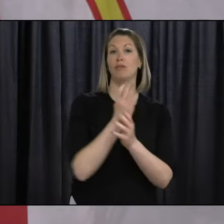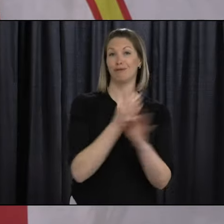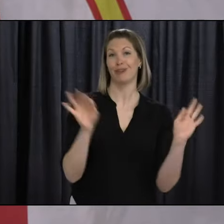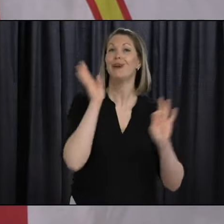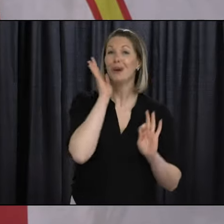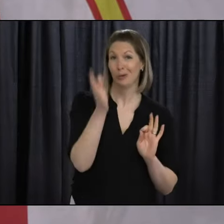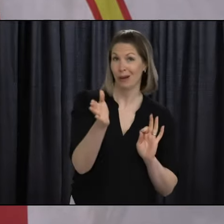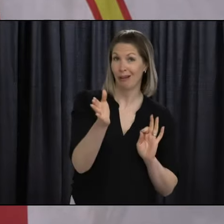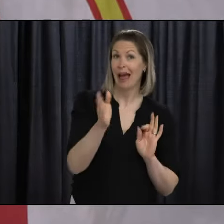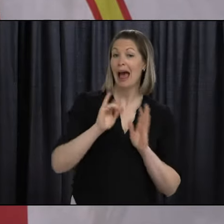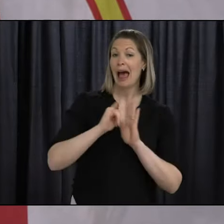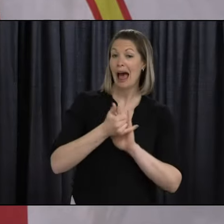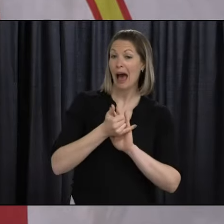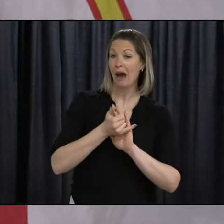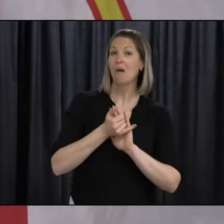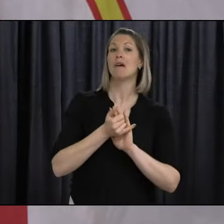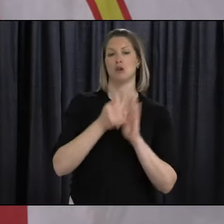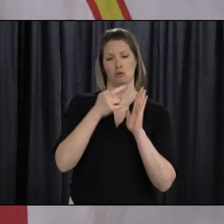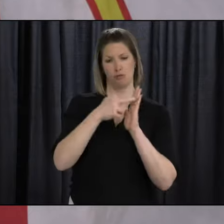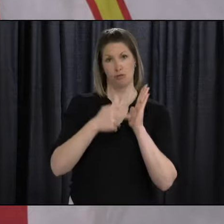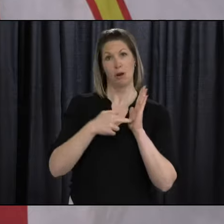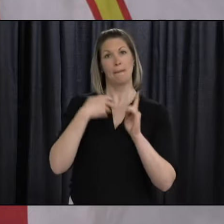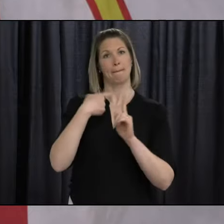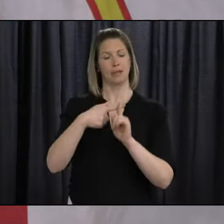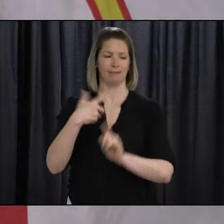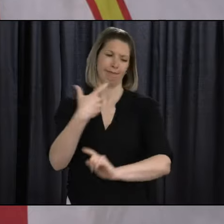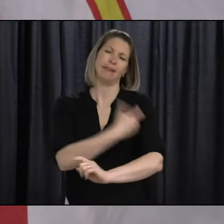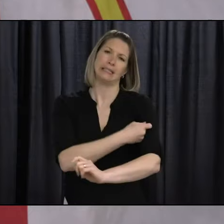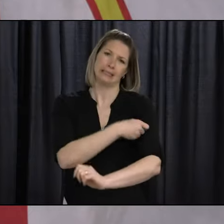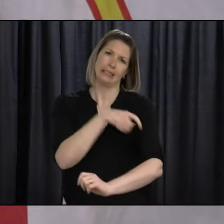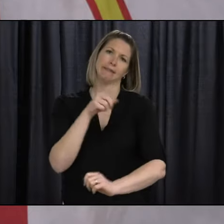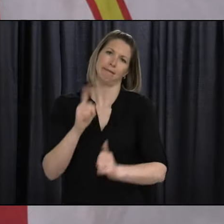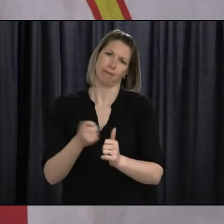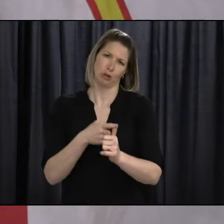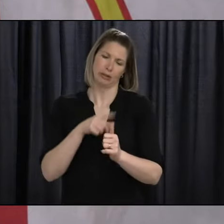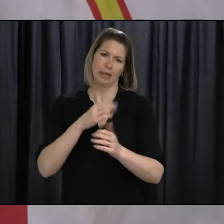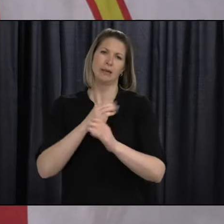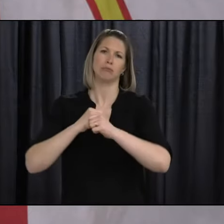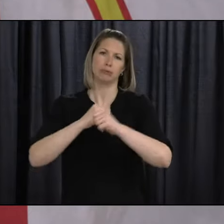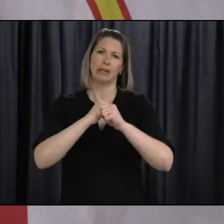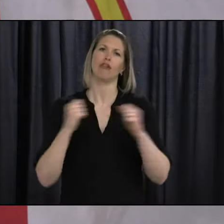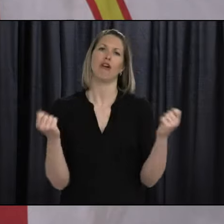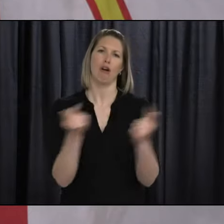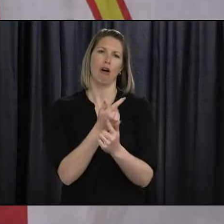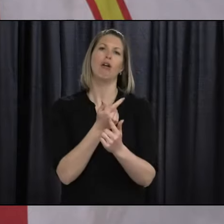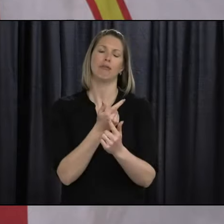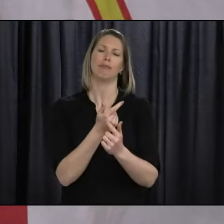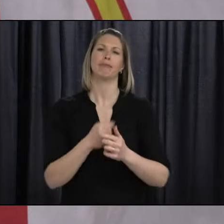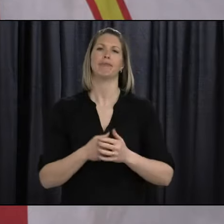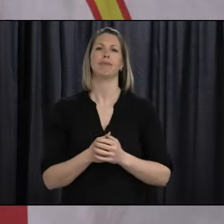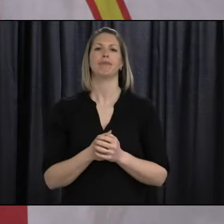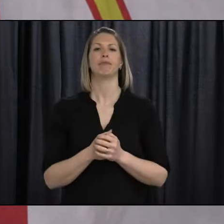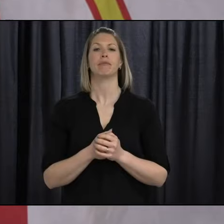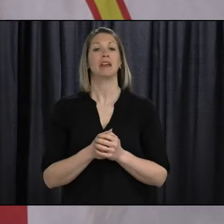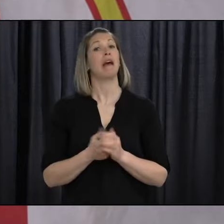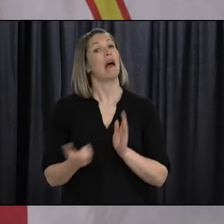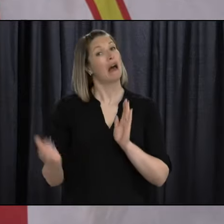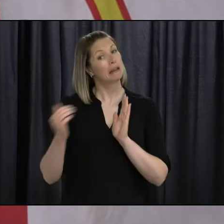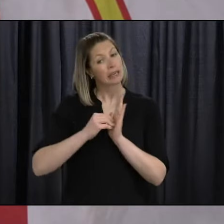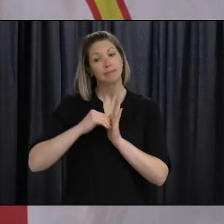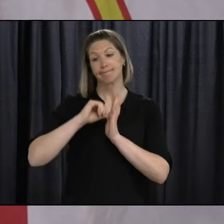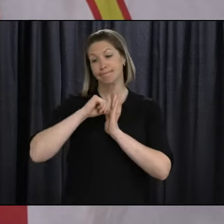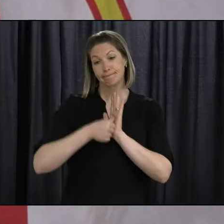found. And as we have said, this is a virus that has no boundaries. It could be in any community at any